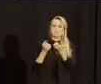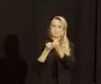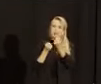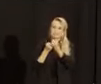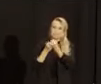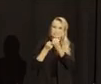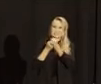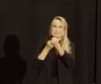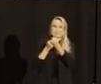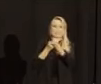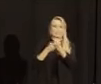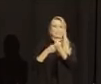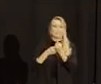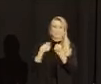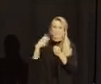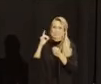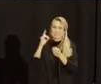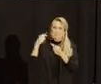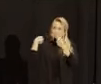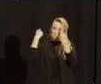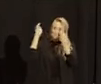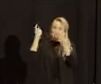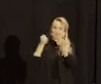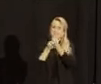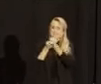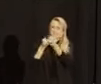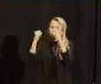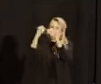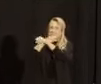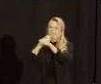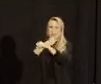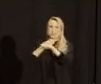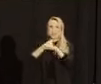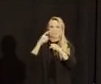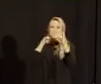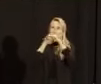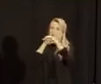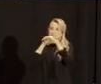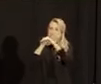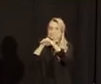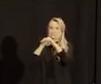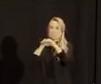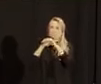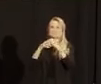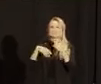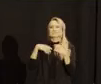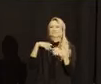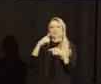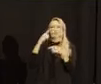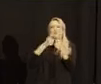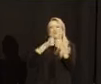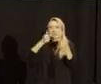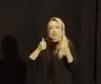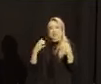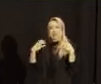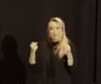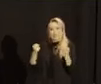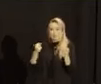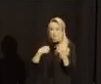and community-based services. There was advocacy to fight for access to telehealth. There was advocacy to fight